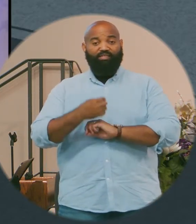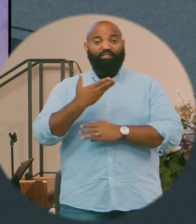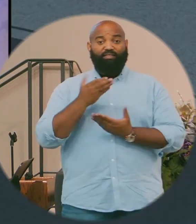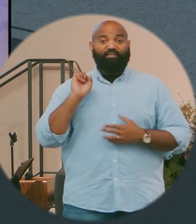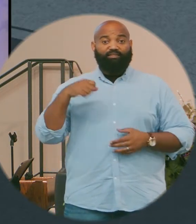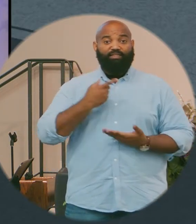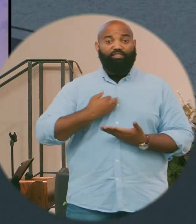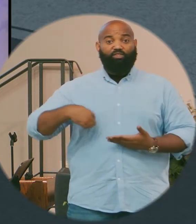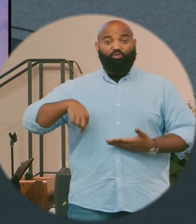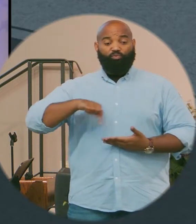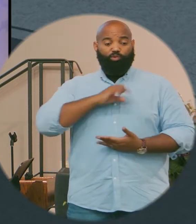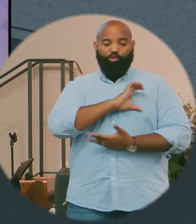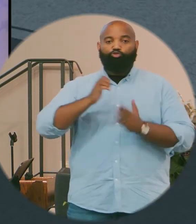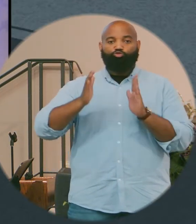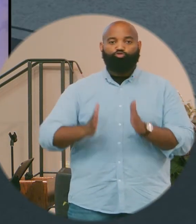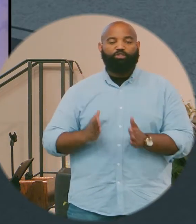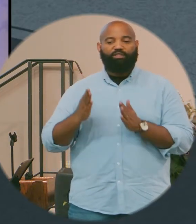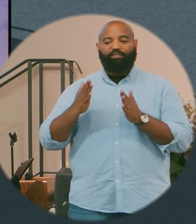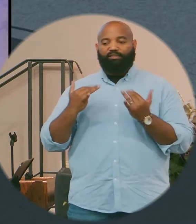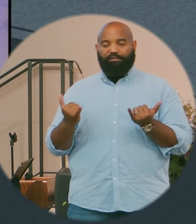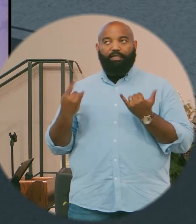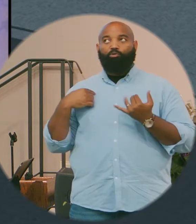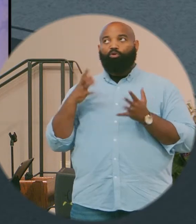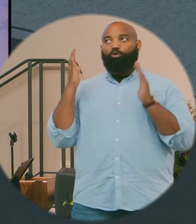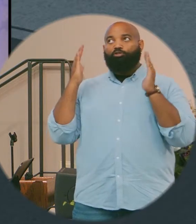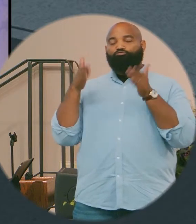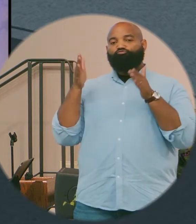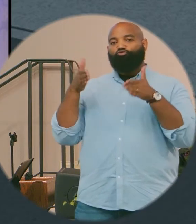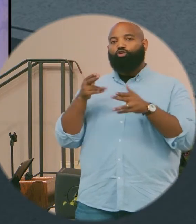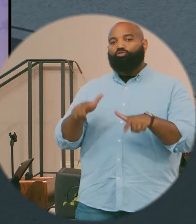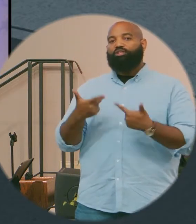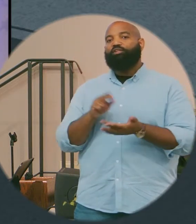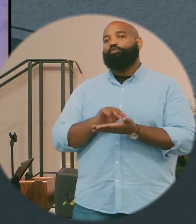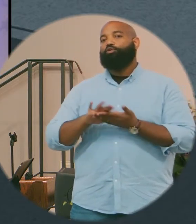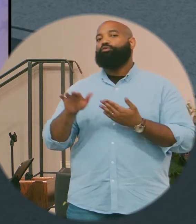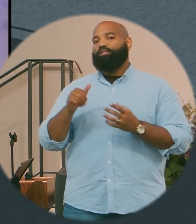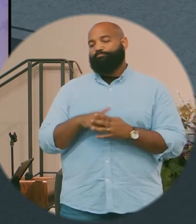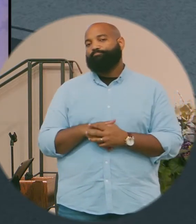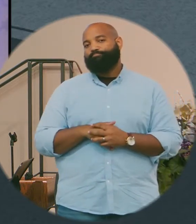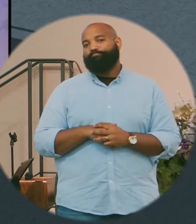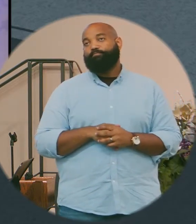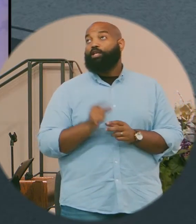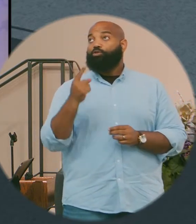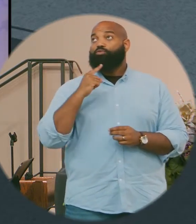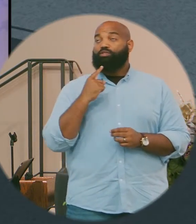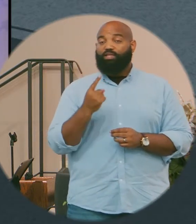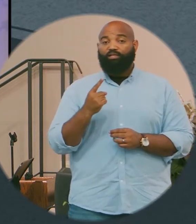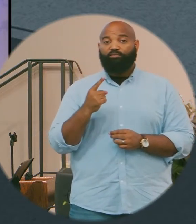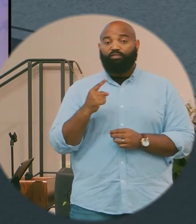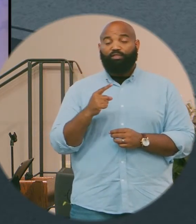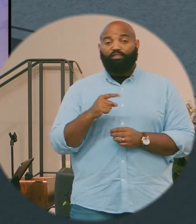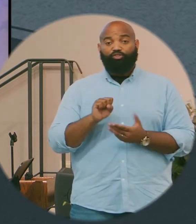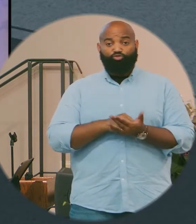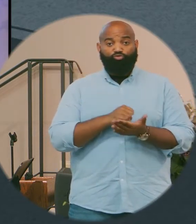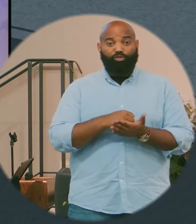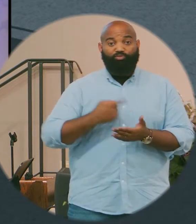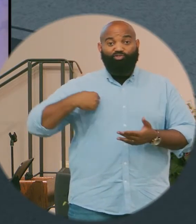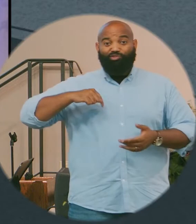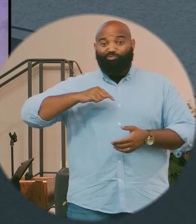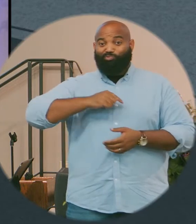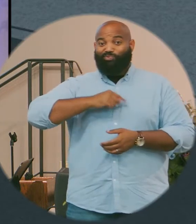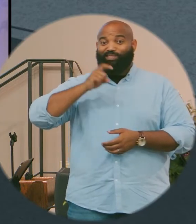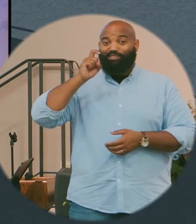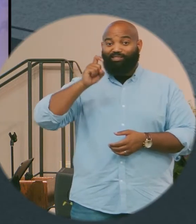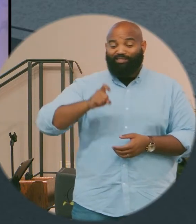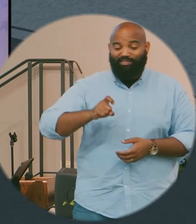that we will be serious about setting ourselves apart. You said in 1 Peter 2 and 9 that we are supposed